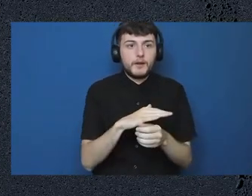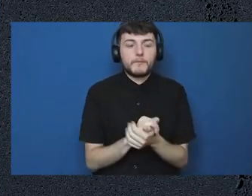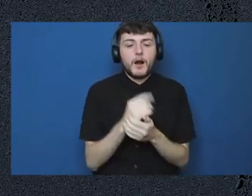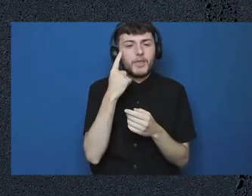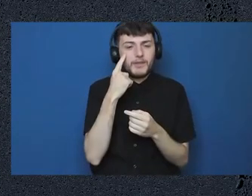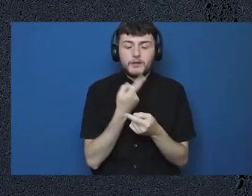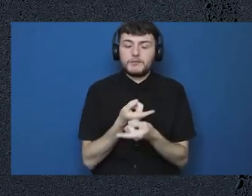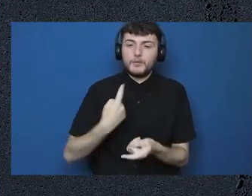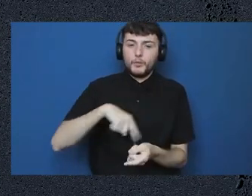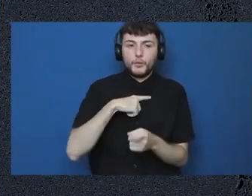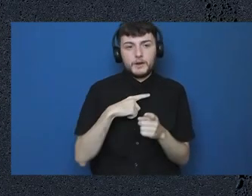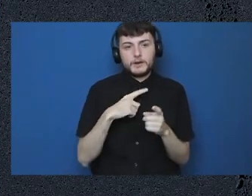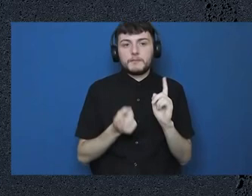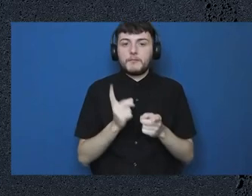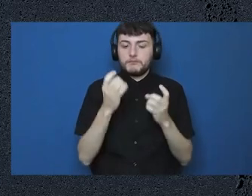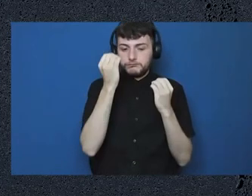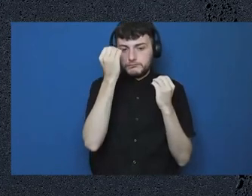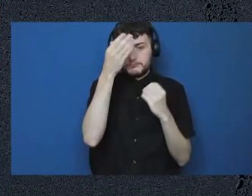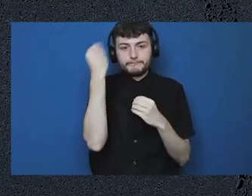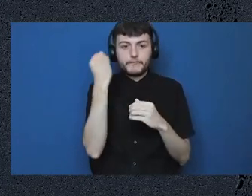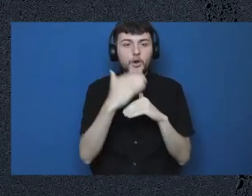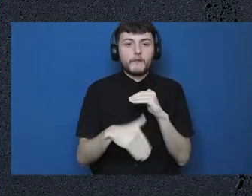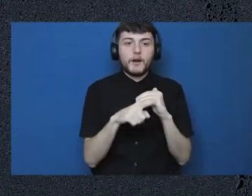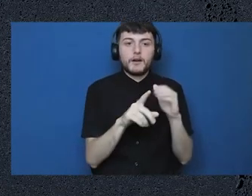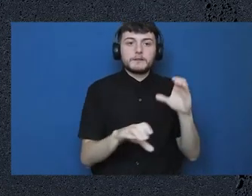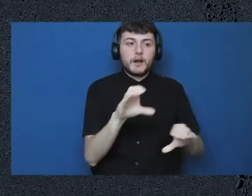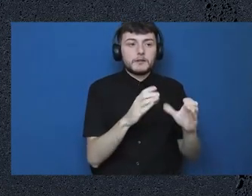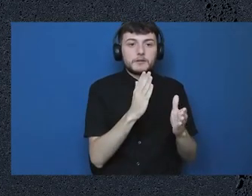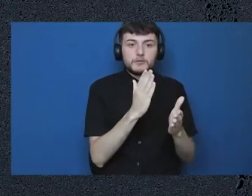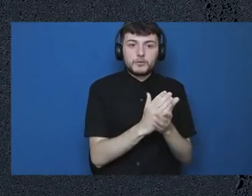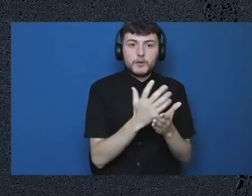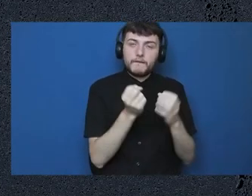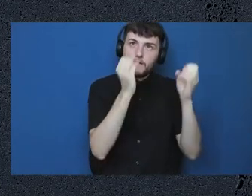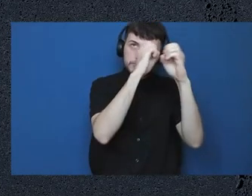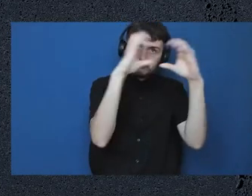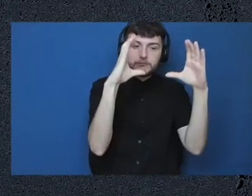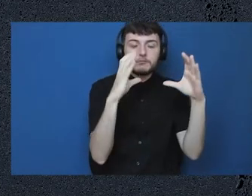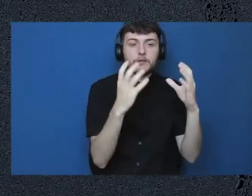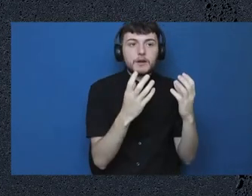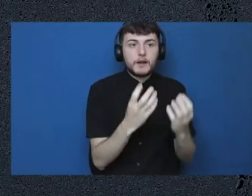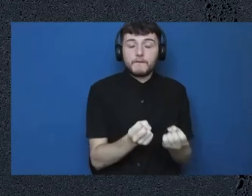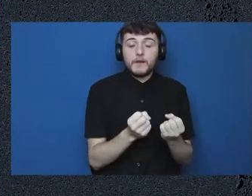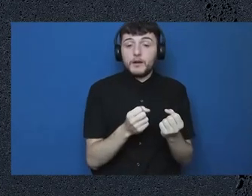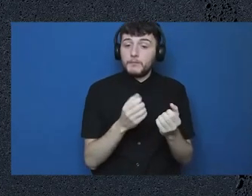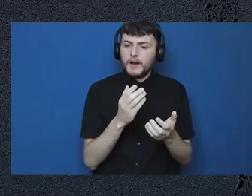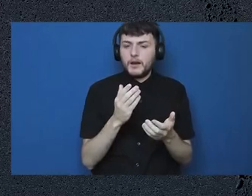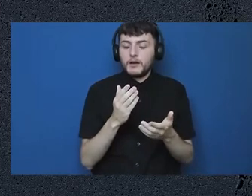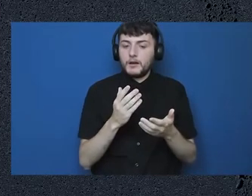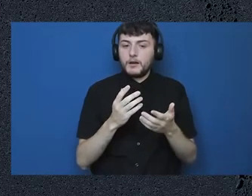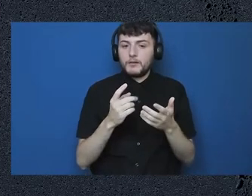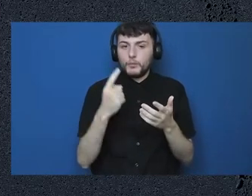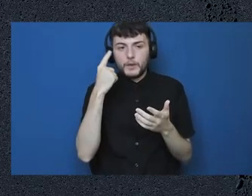the process, and think about it as this really analytical thing. But for me, it comes from my right brain. It comes from the joy of learning